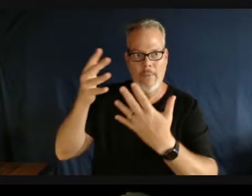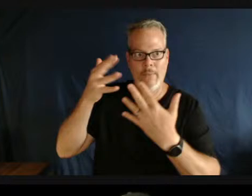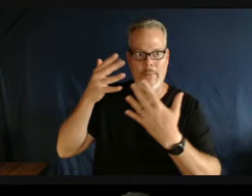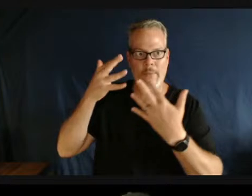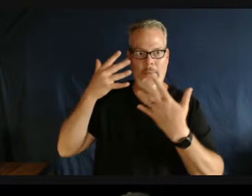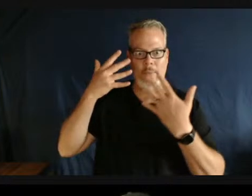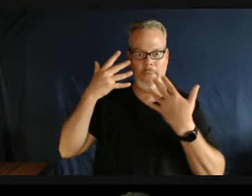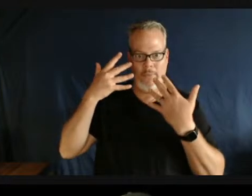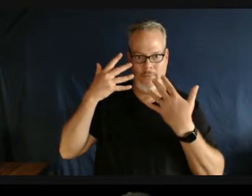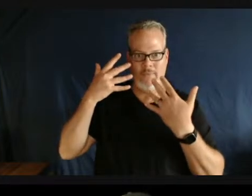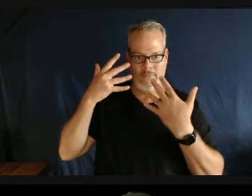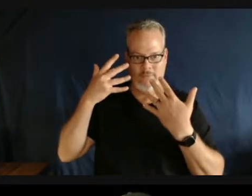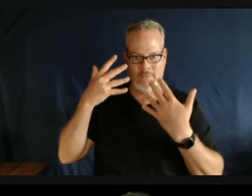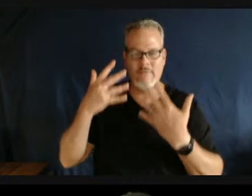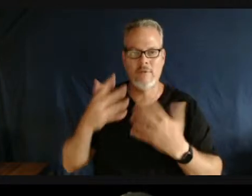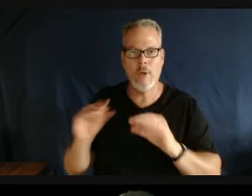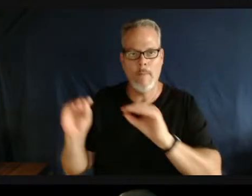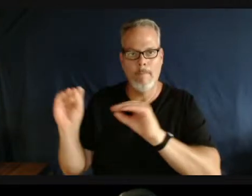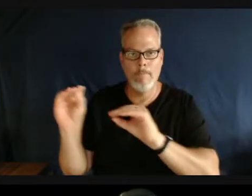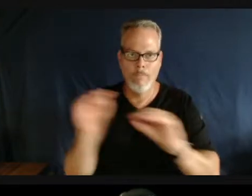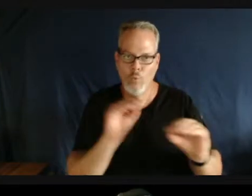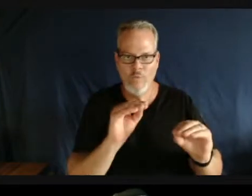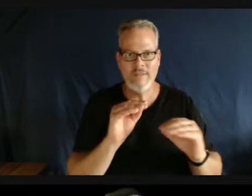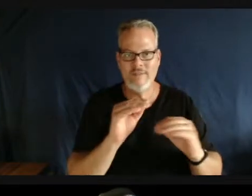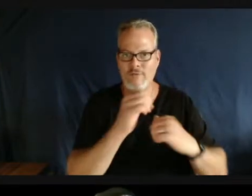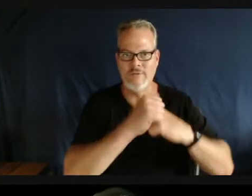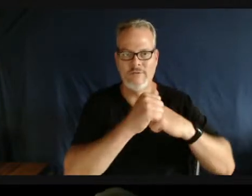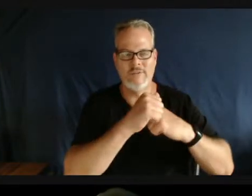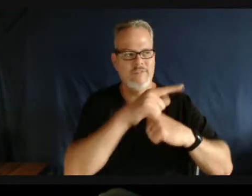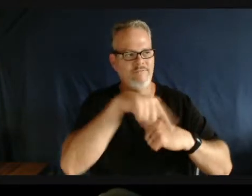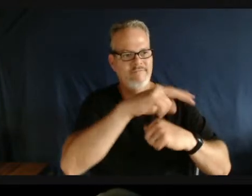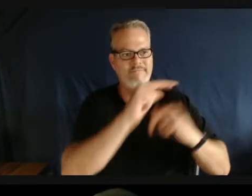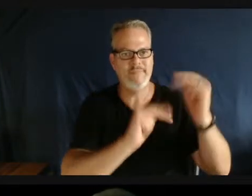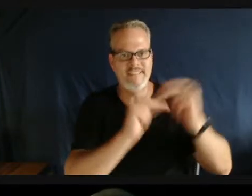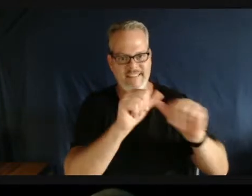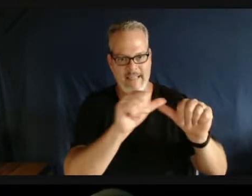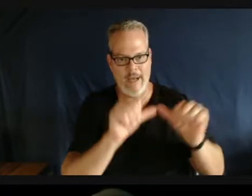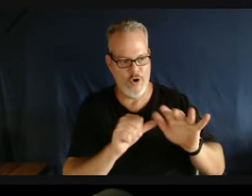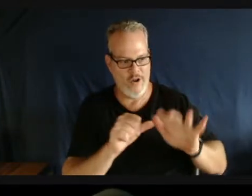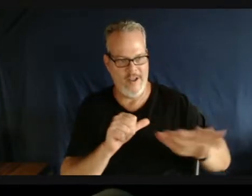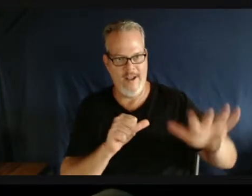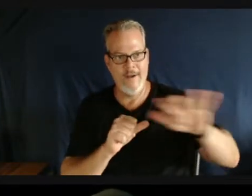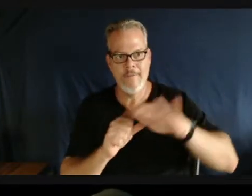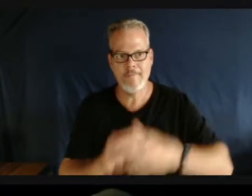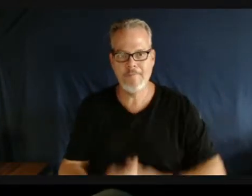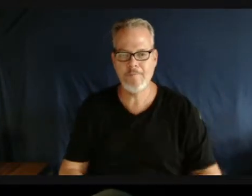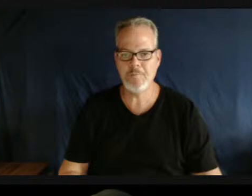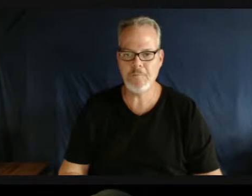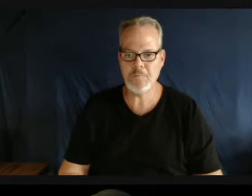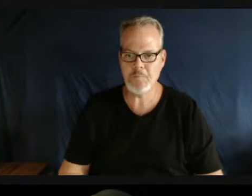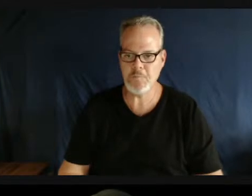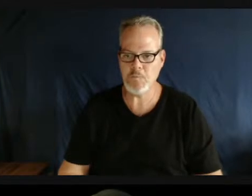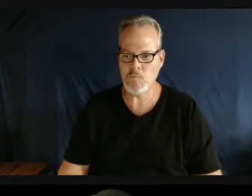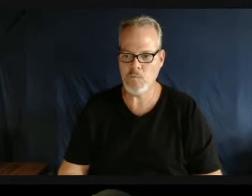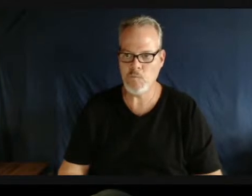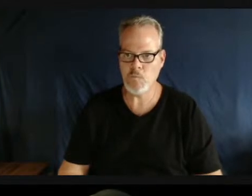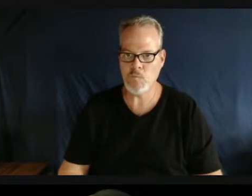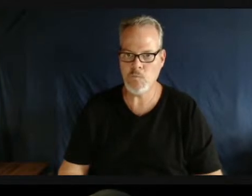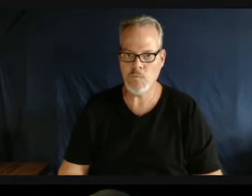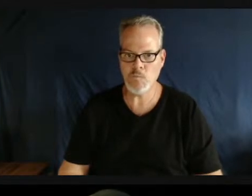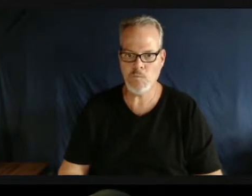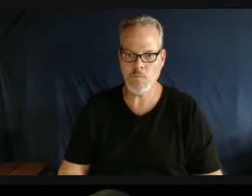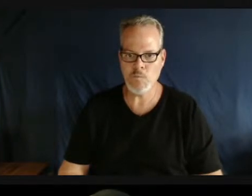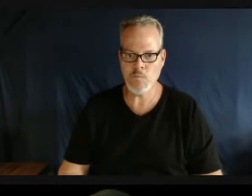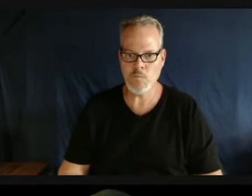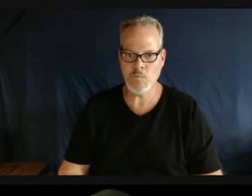towards the infrastructure that's north of the caldera there. Show you a different view just because we showed you this one